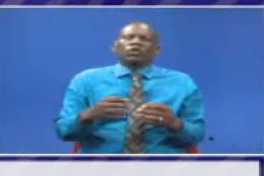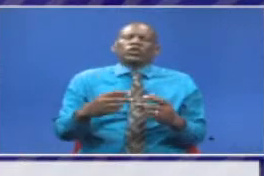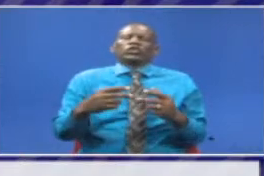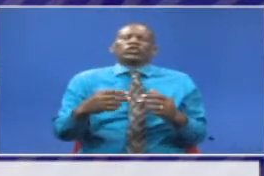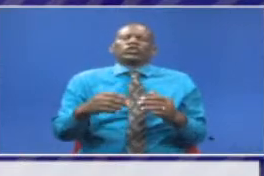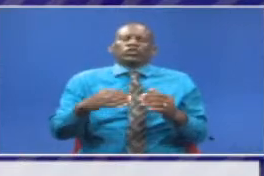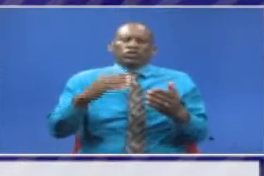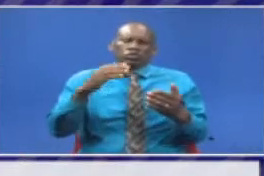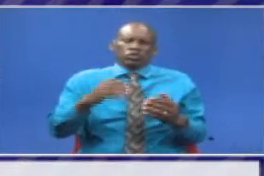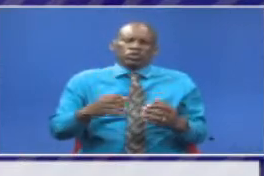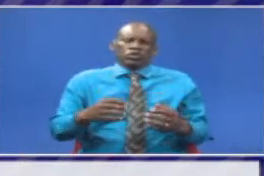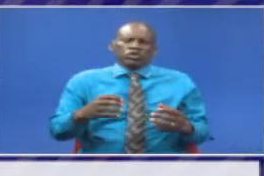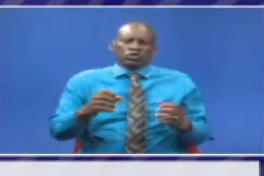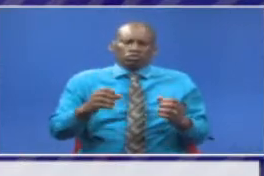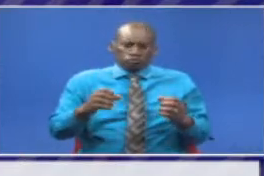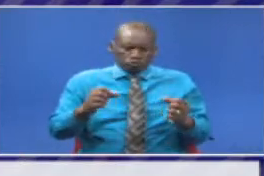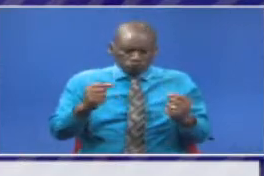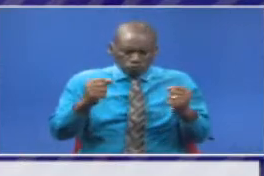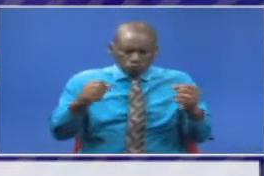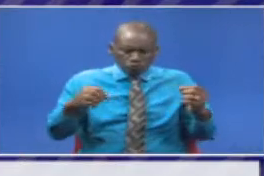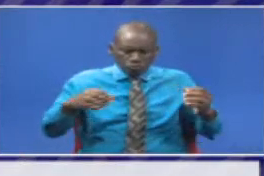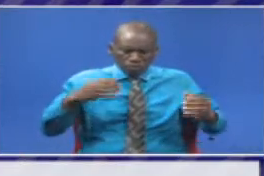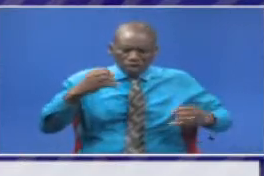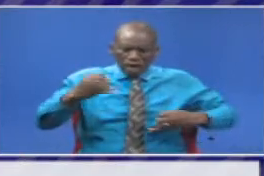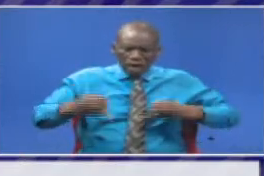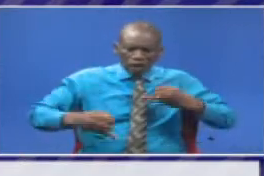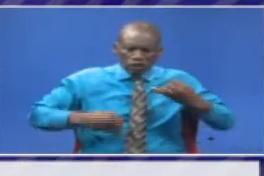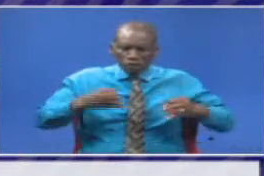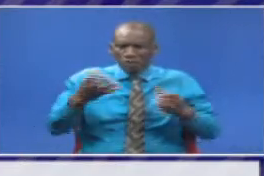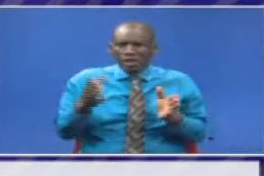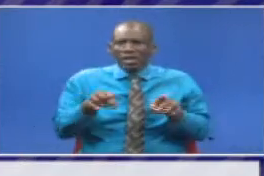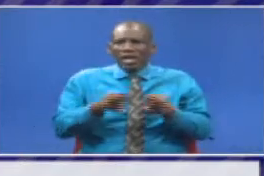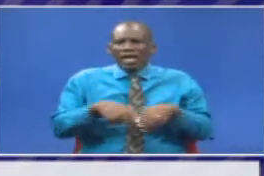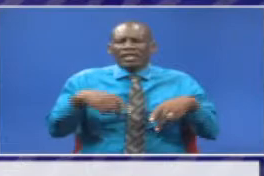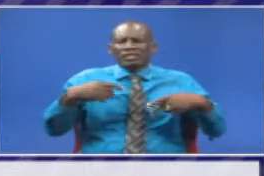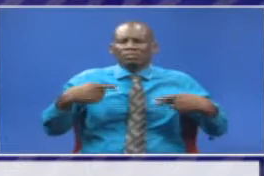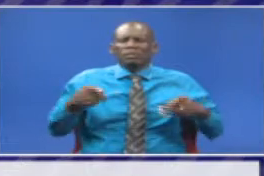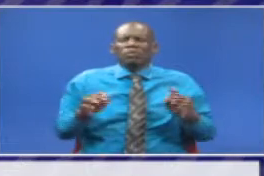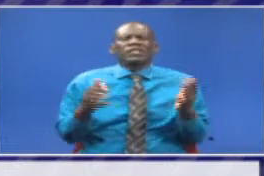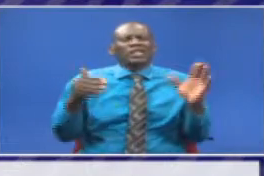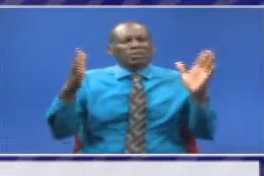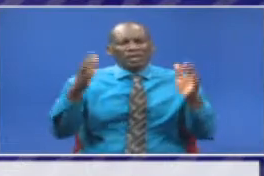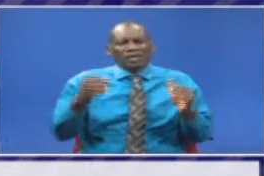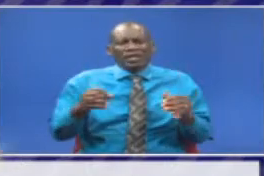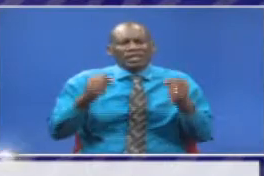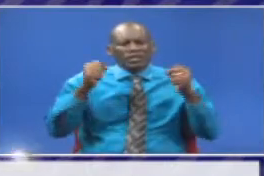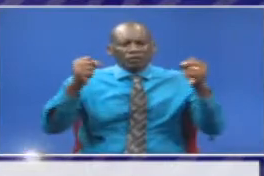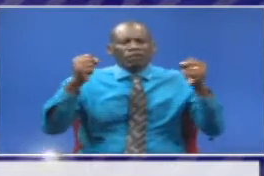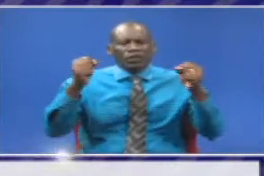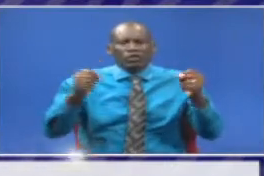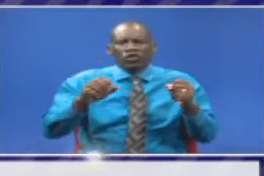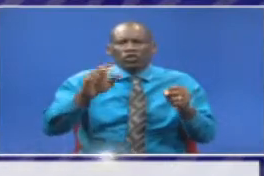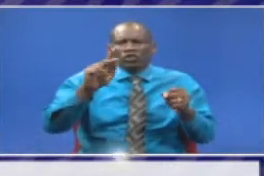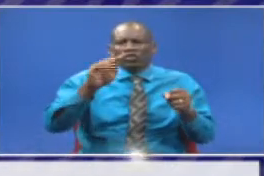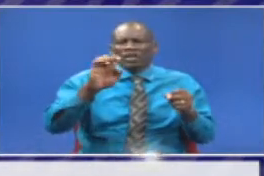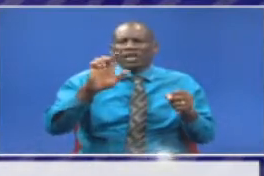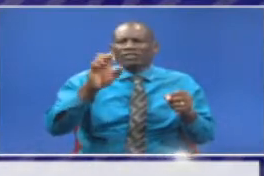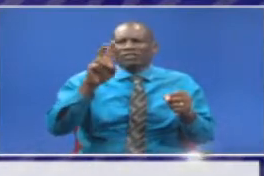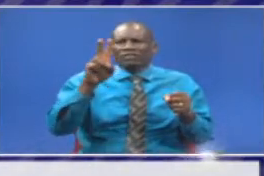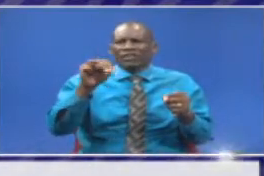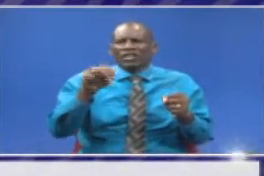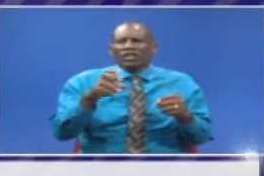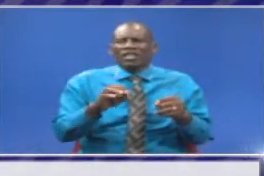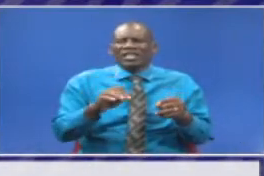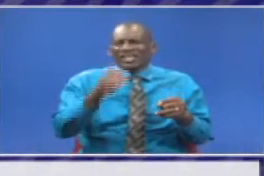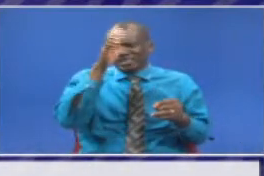plant stealers, residents congregated at Calvin Kiptum's home to celebrate the youngster's victory in the Sunday's London Marathon